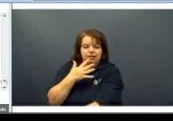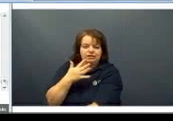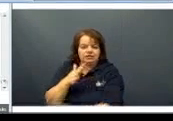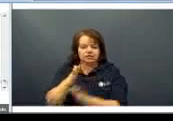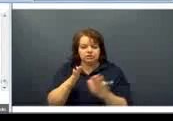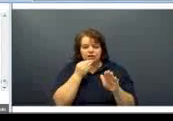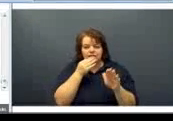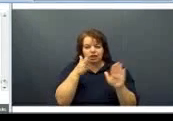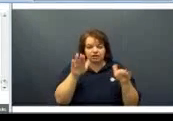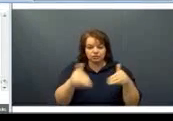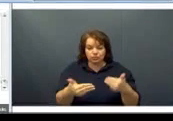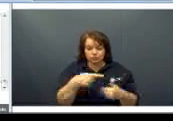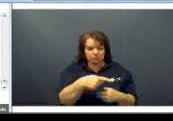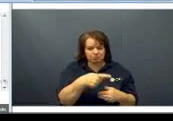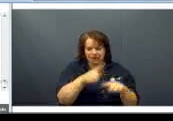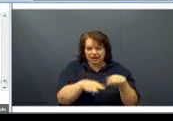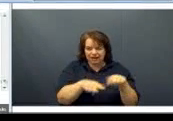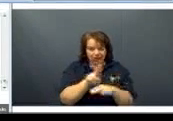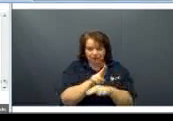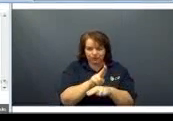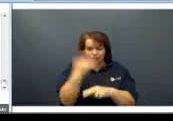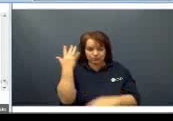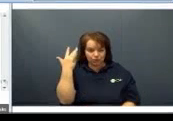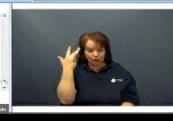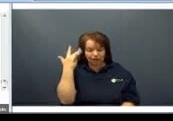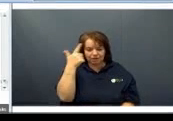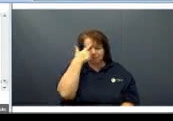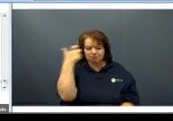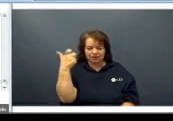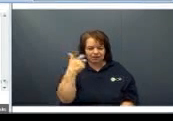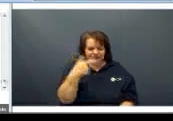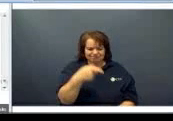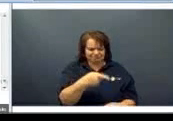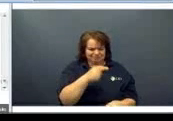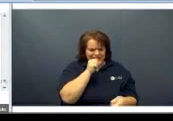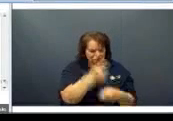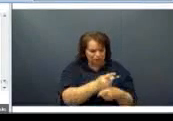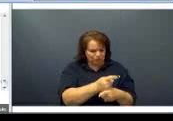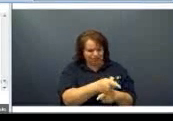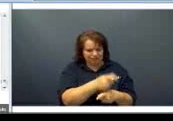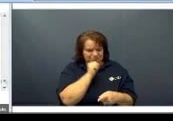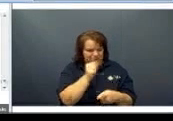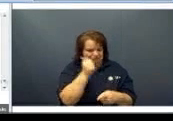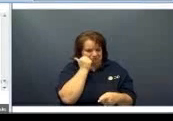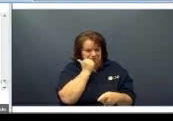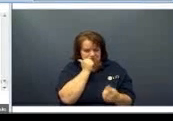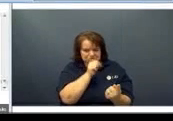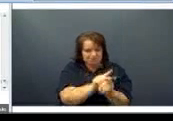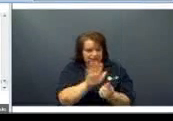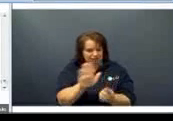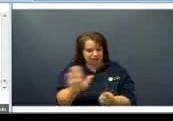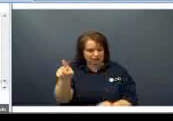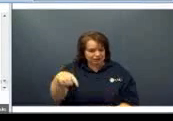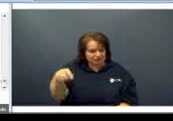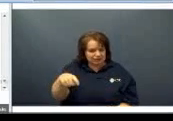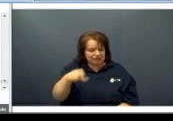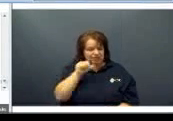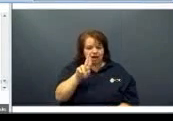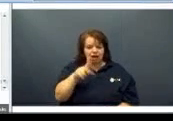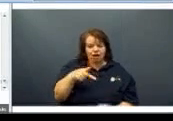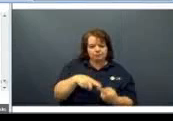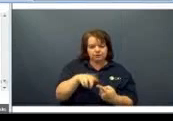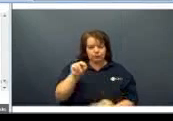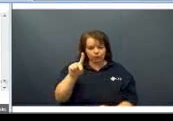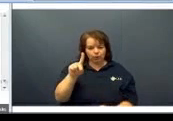Or, my lunchroom isn't, I can't use it because of this isn't right, this isn't up to standard, this isn't